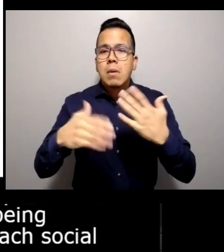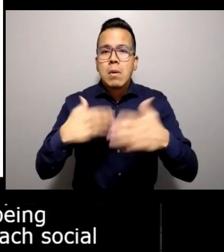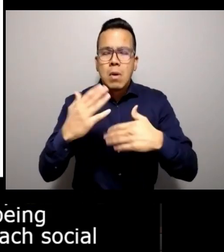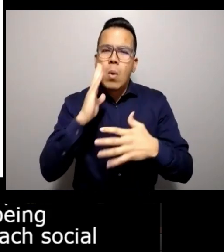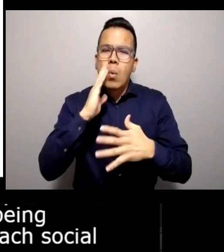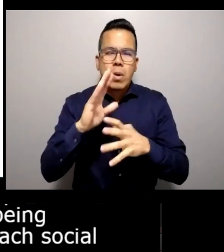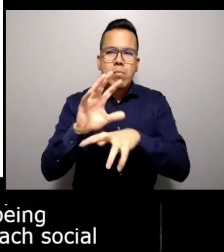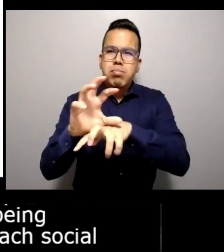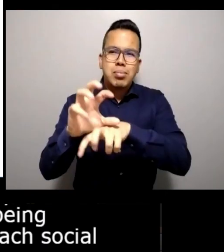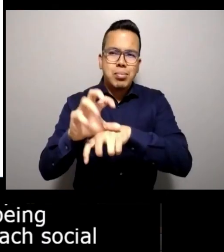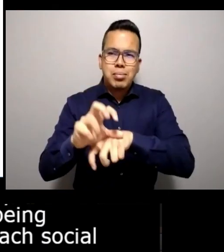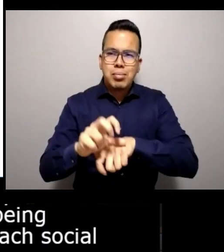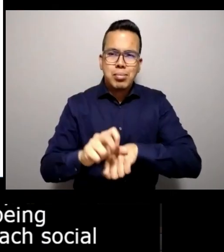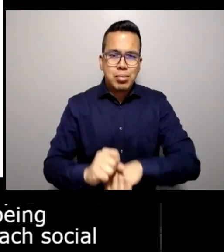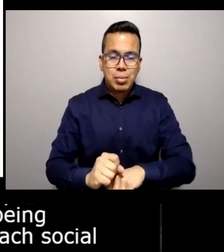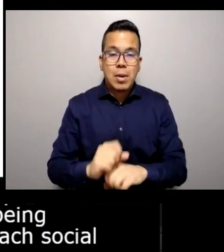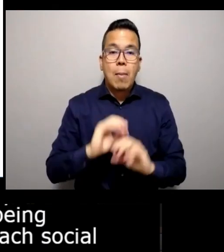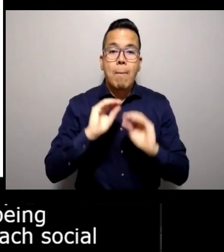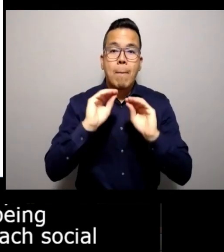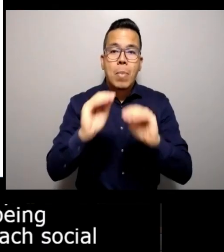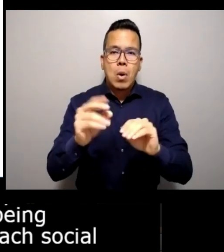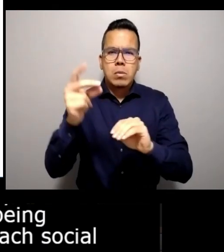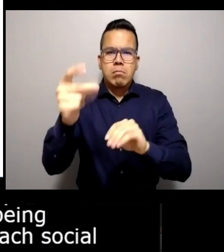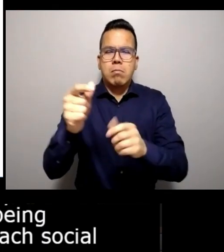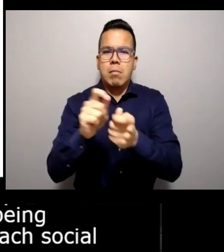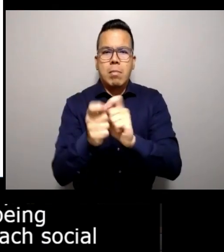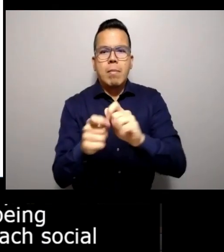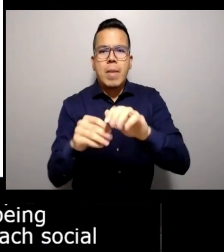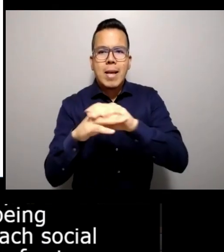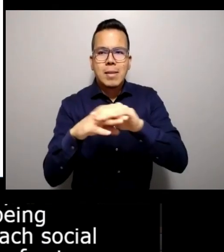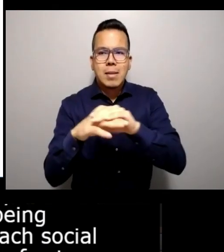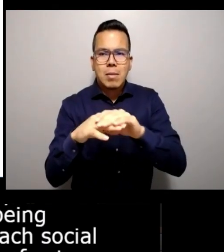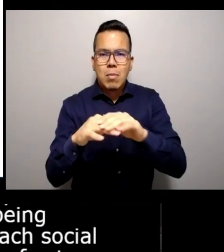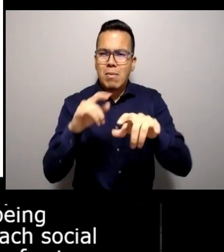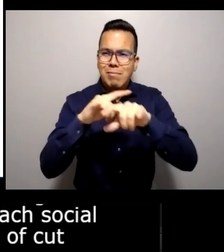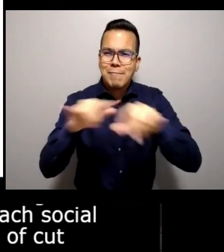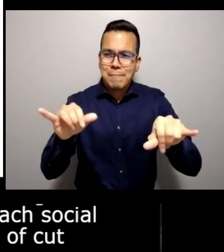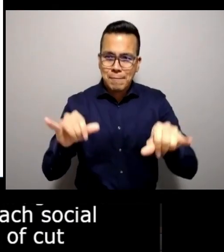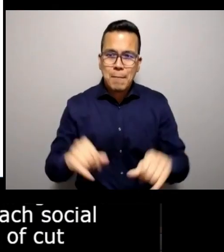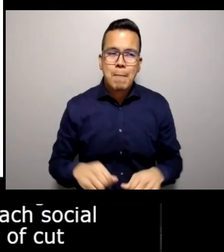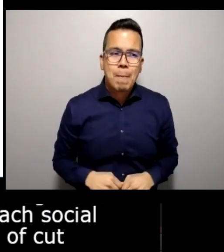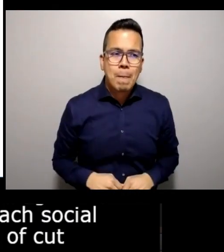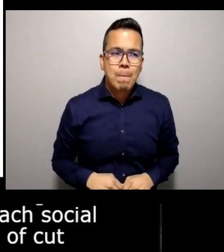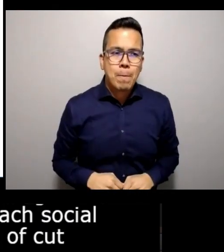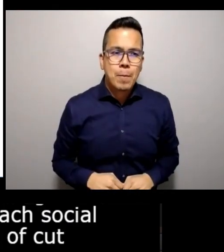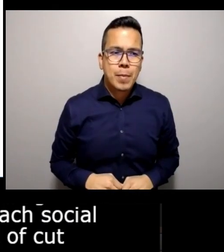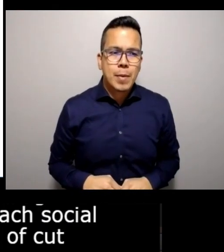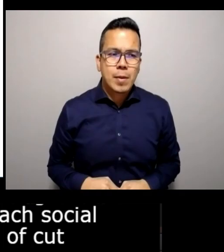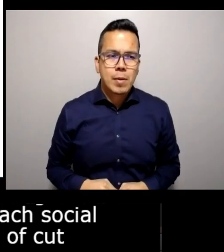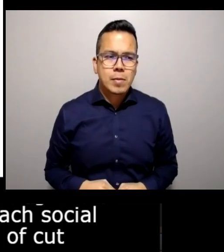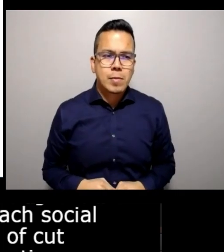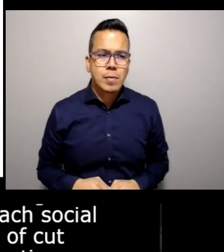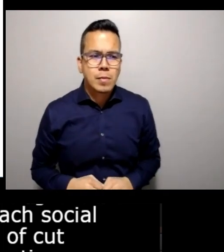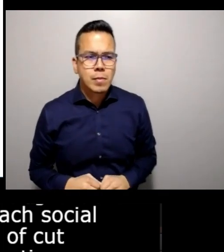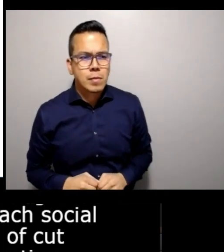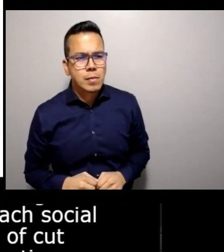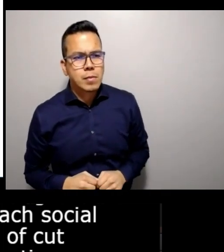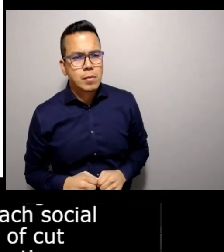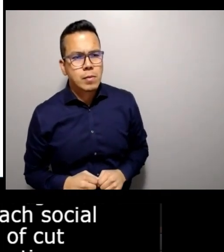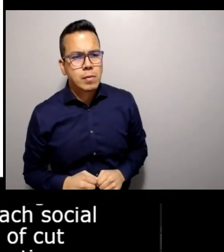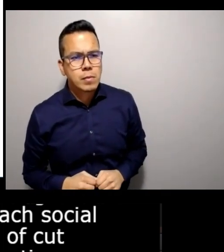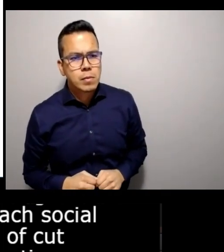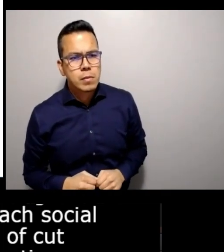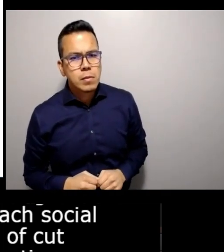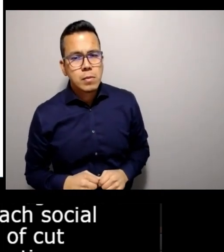urgency and the desire to kind of cut corners. And of course, social media makes communicating incredibly easy